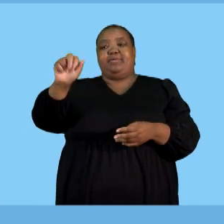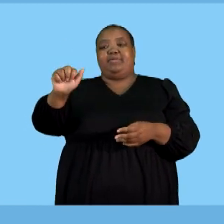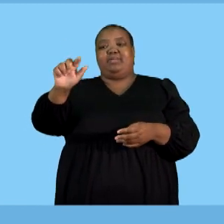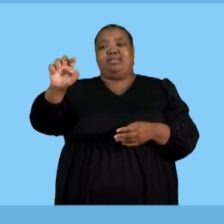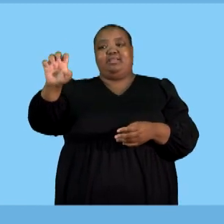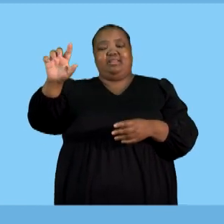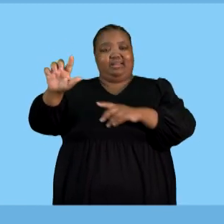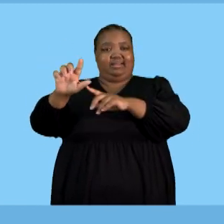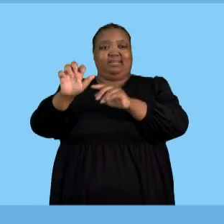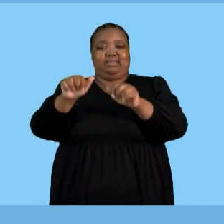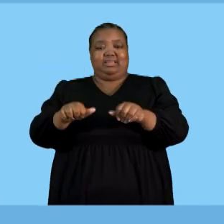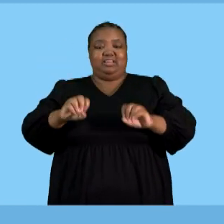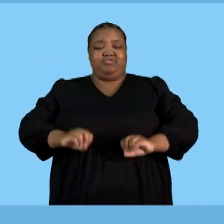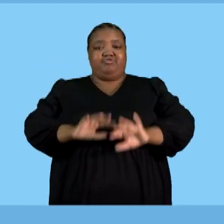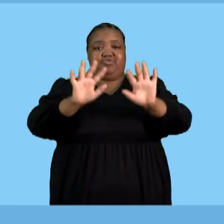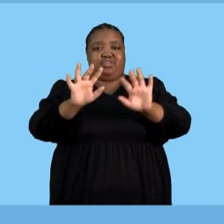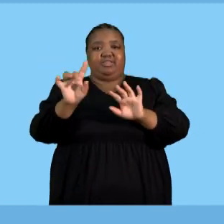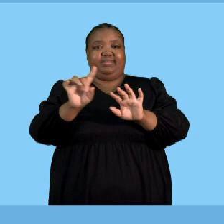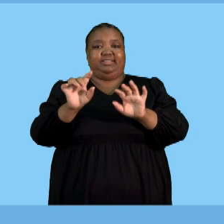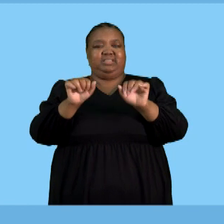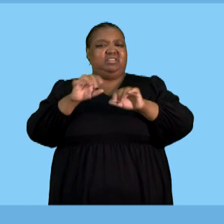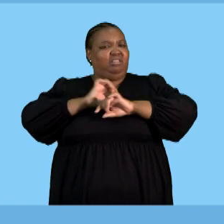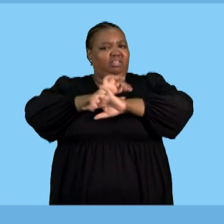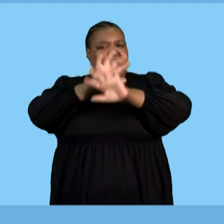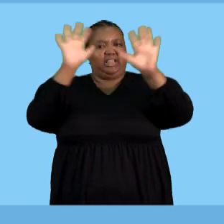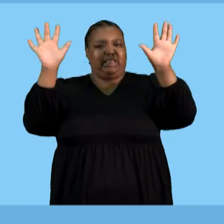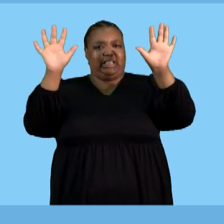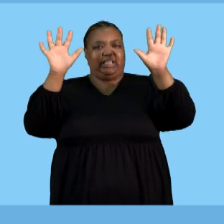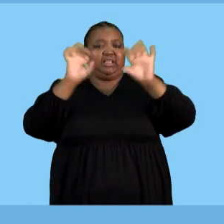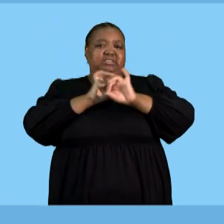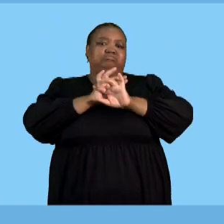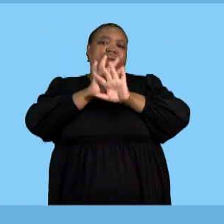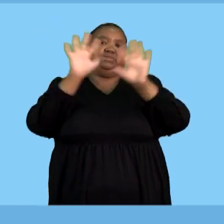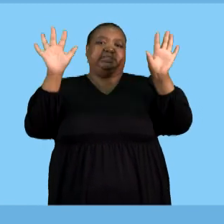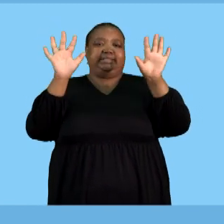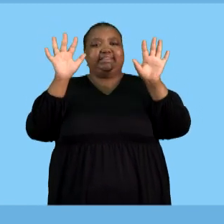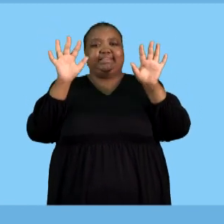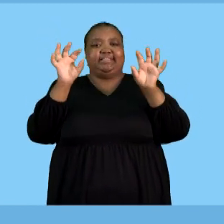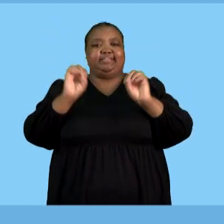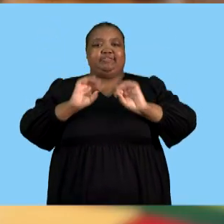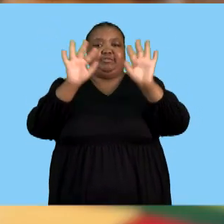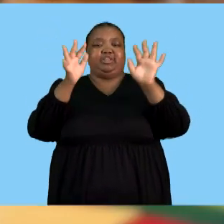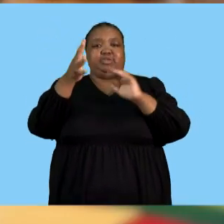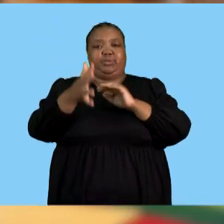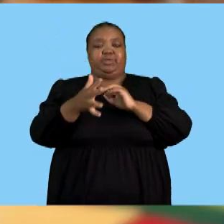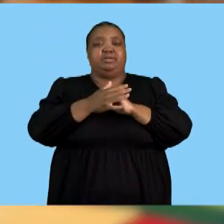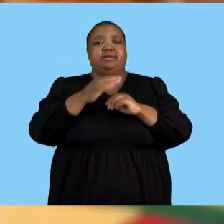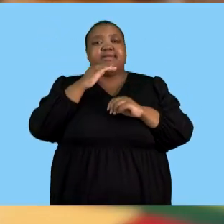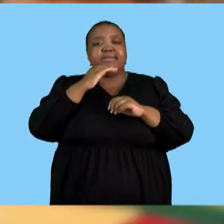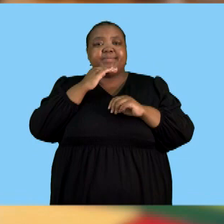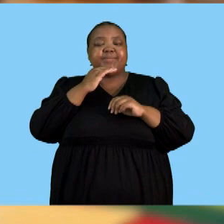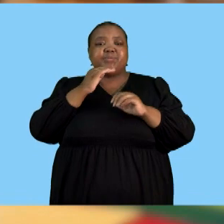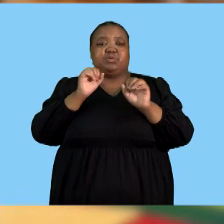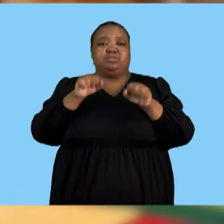other. And the reflection that you're going to be getting here is going to be a clear reflection, or rather a specular reflection. So